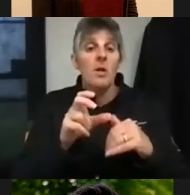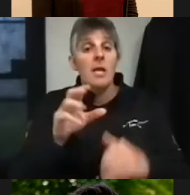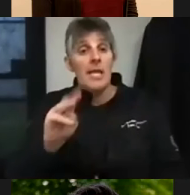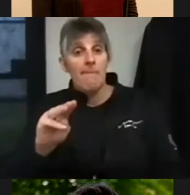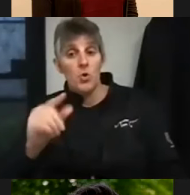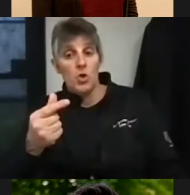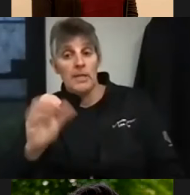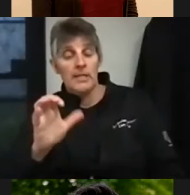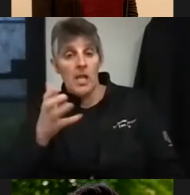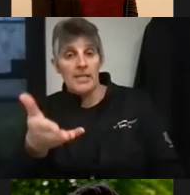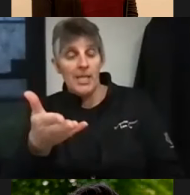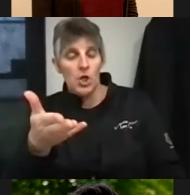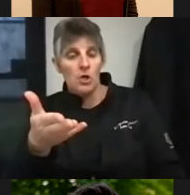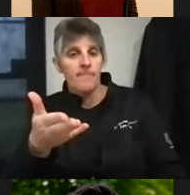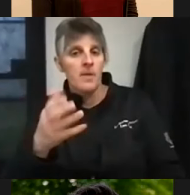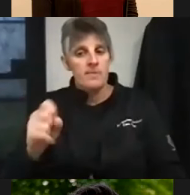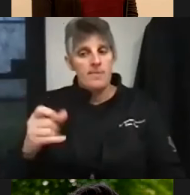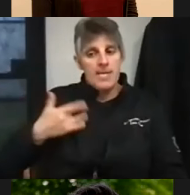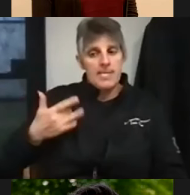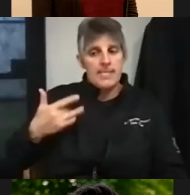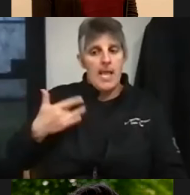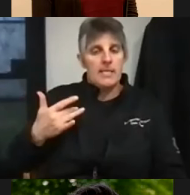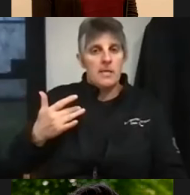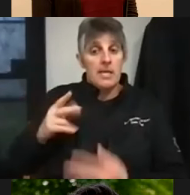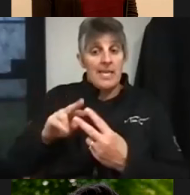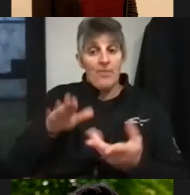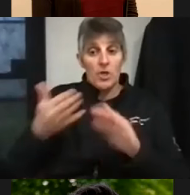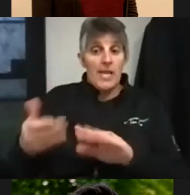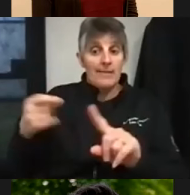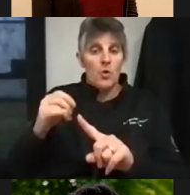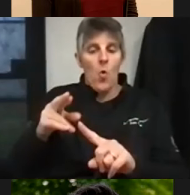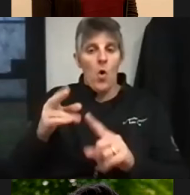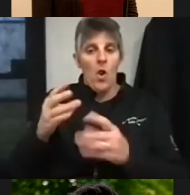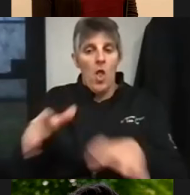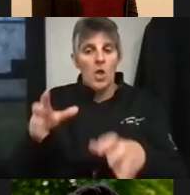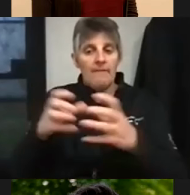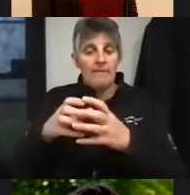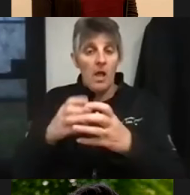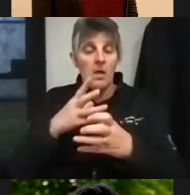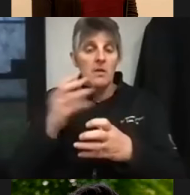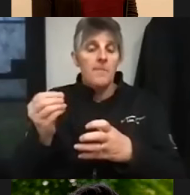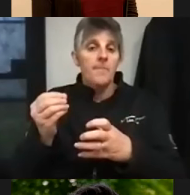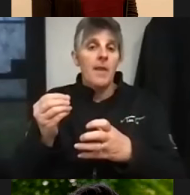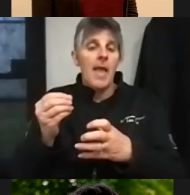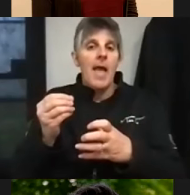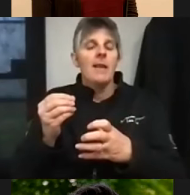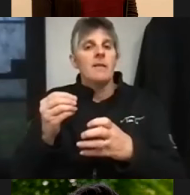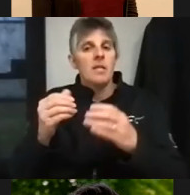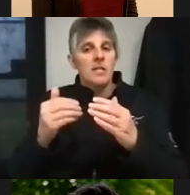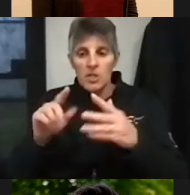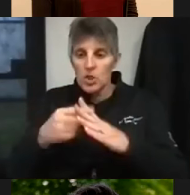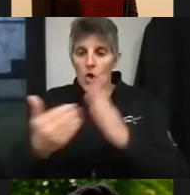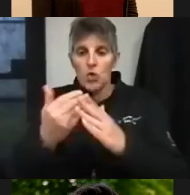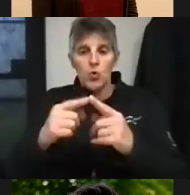depicted here, they can sense either death signal or loss of cells, and they re-enter cell cycle,